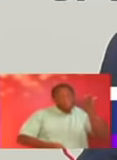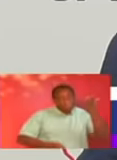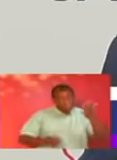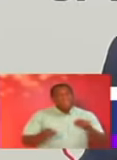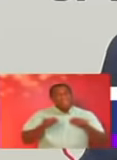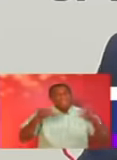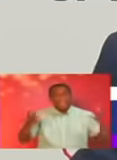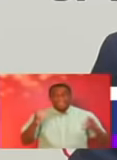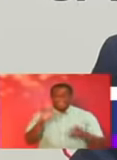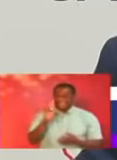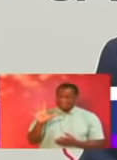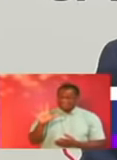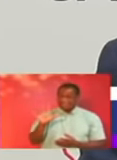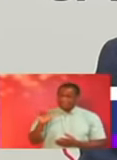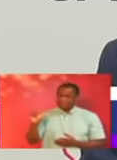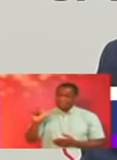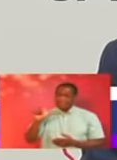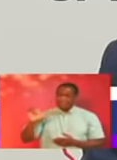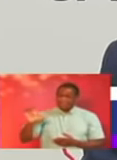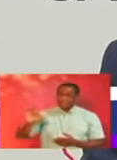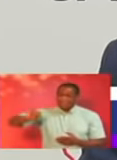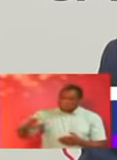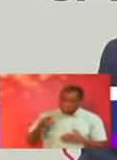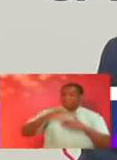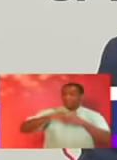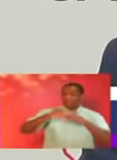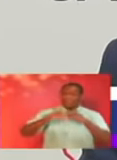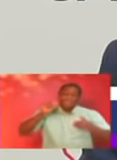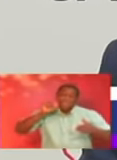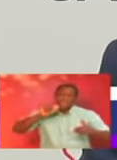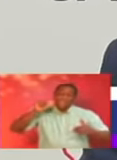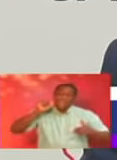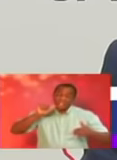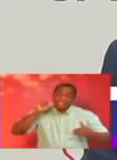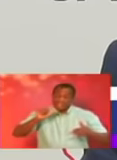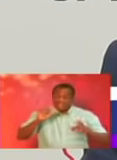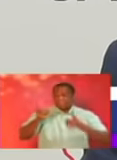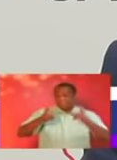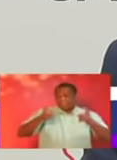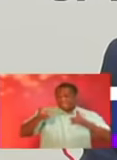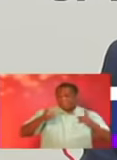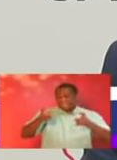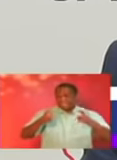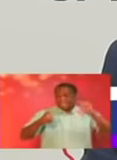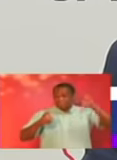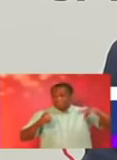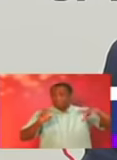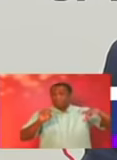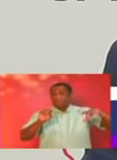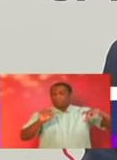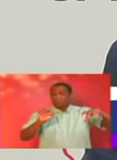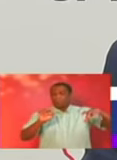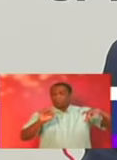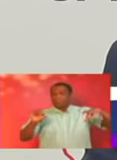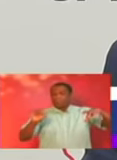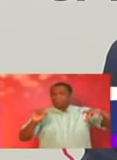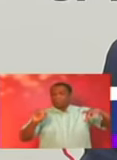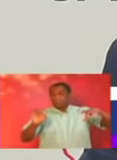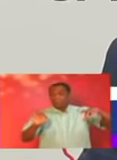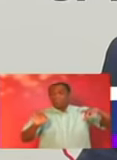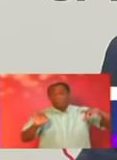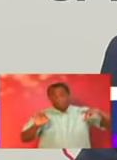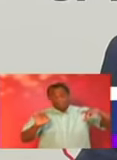to $100,000 a day to run a mass vac site for the population.